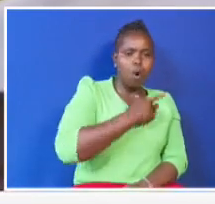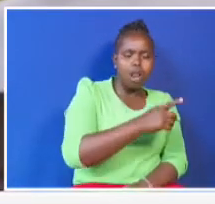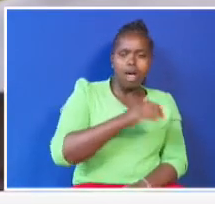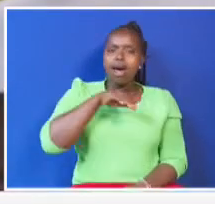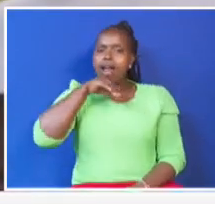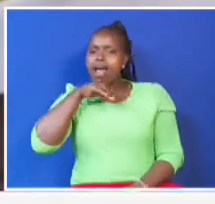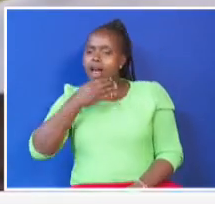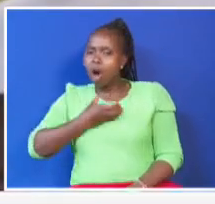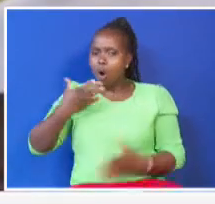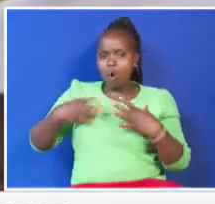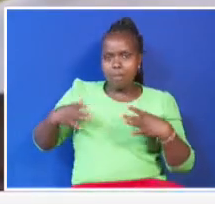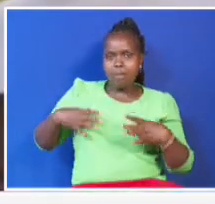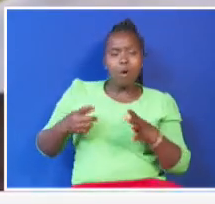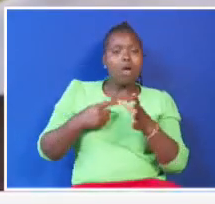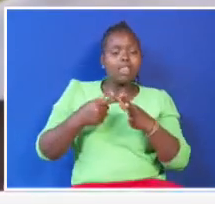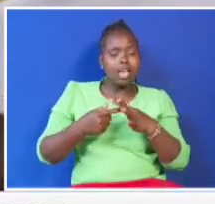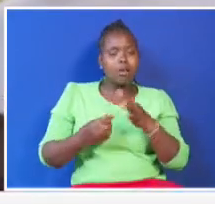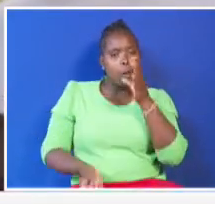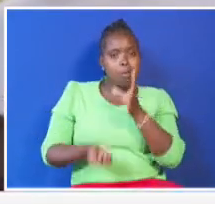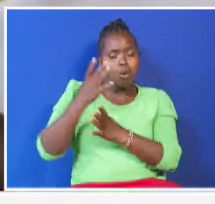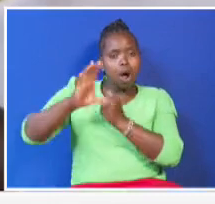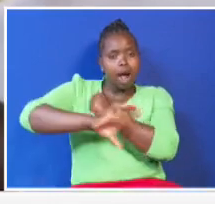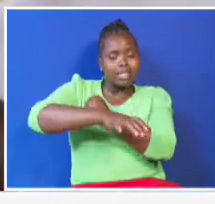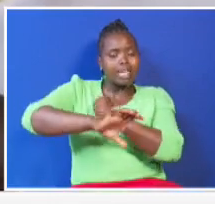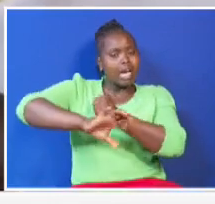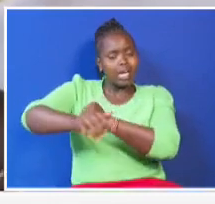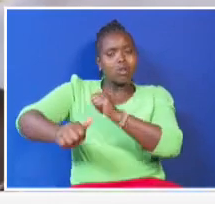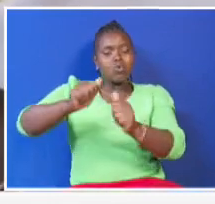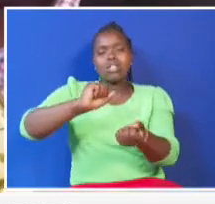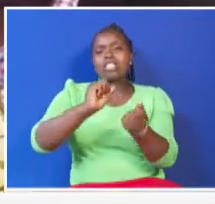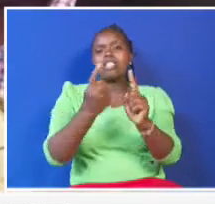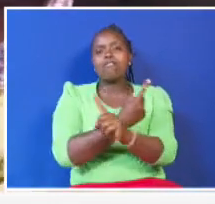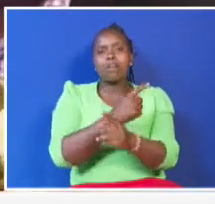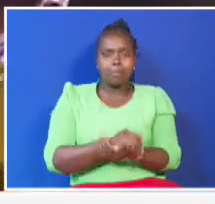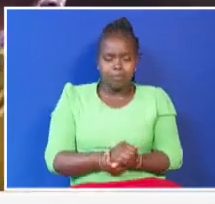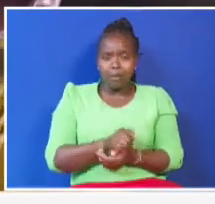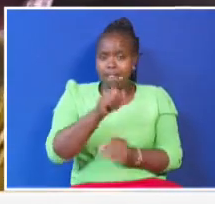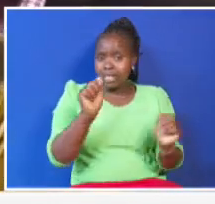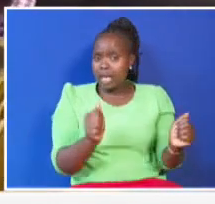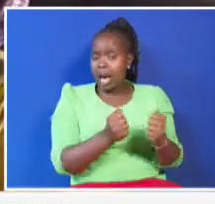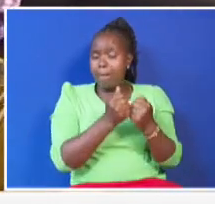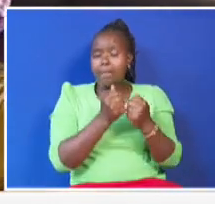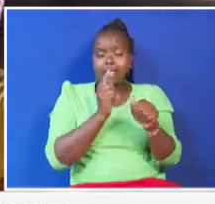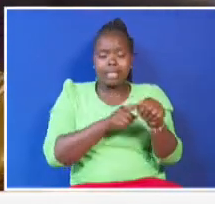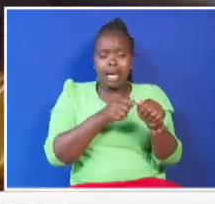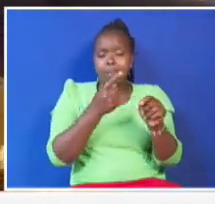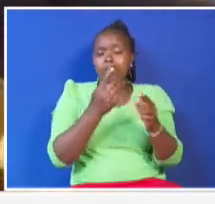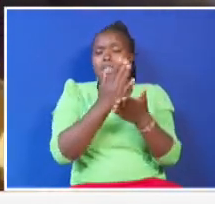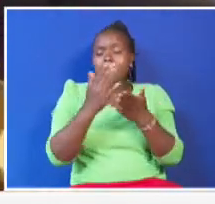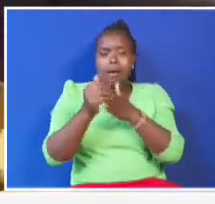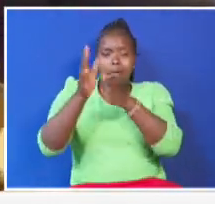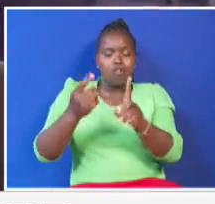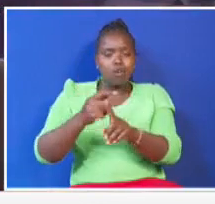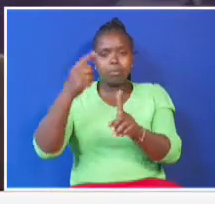wake, and we form a country that is a country of a difference. Haya yalijiri huku baadhi ya viongozi kutoka